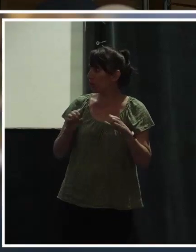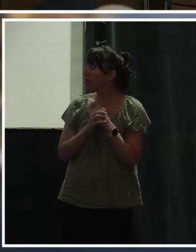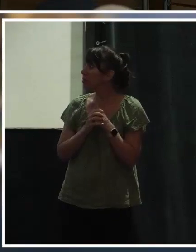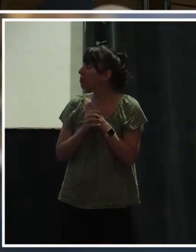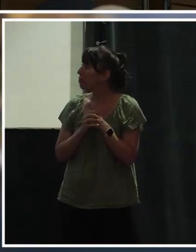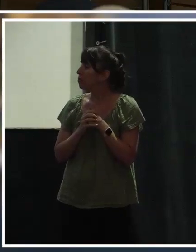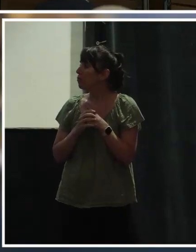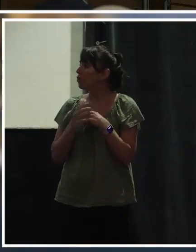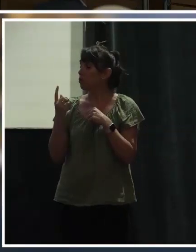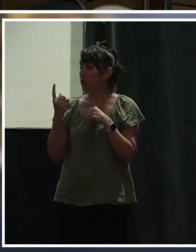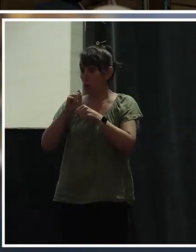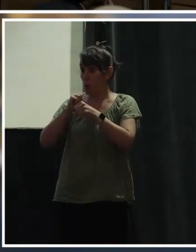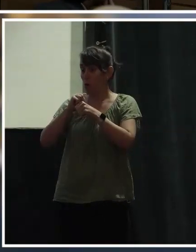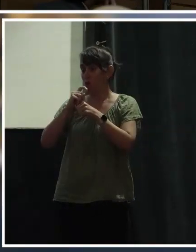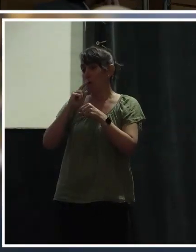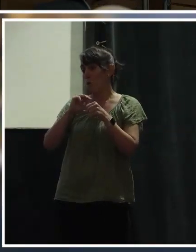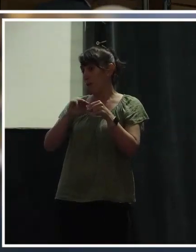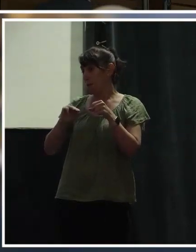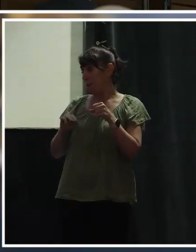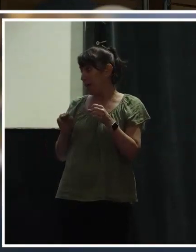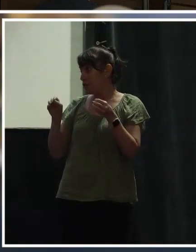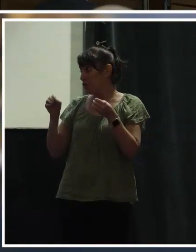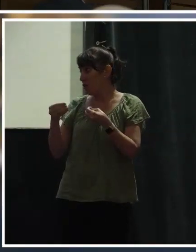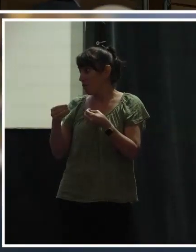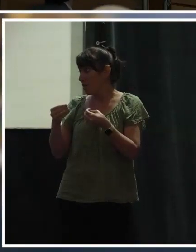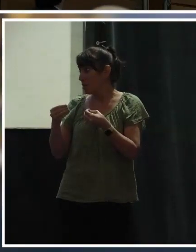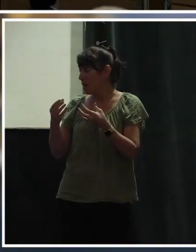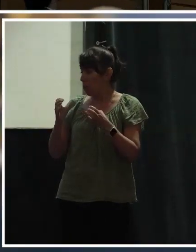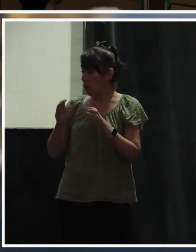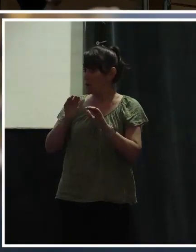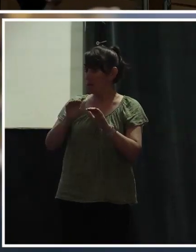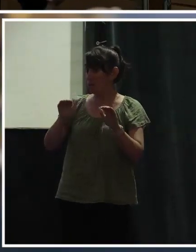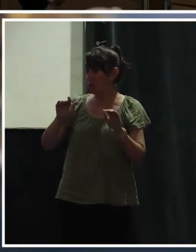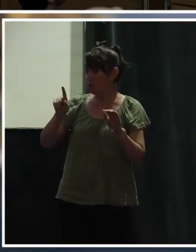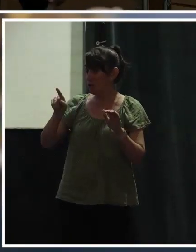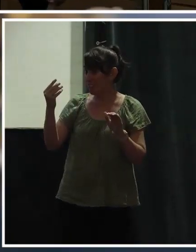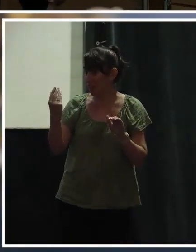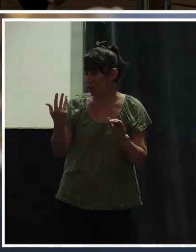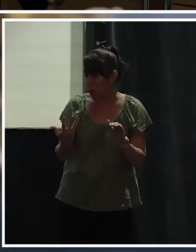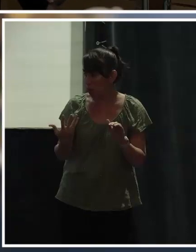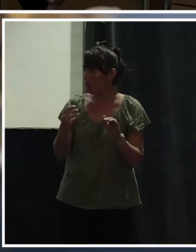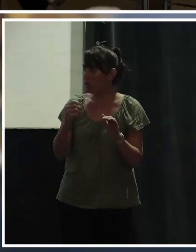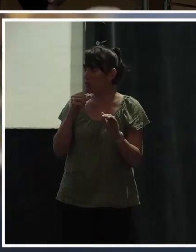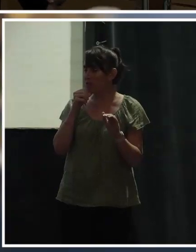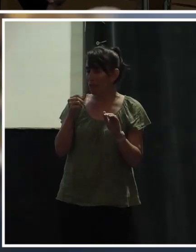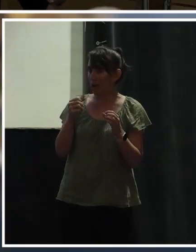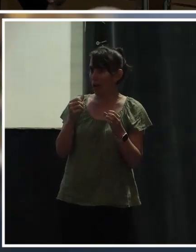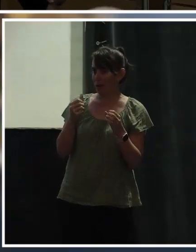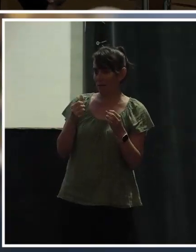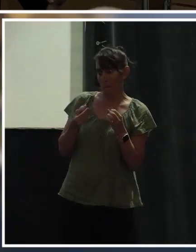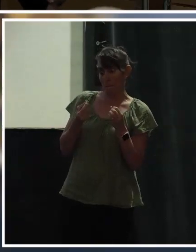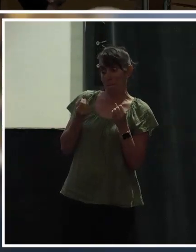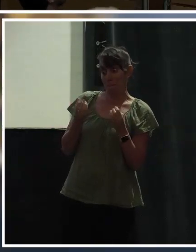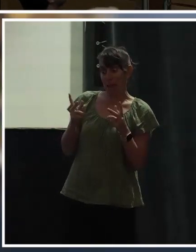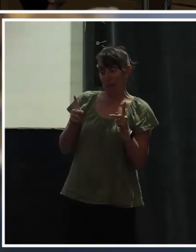Office of Climate and Environmental Justice. I want to just flatter Jordan for 1 second before he gets up to say that I think there are few people, and Jordan has worked on all of these projects in different